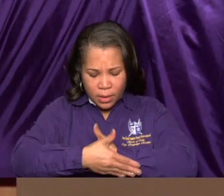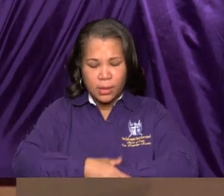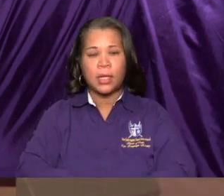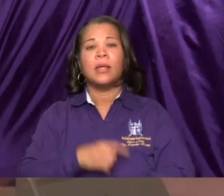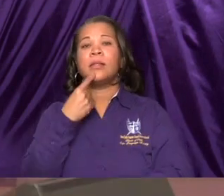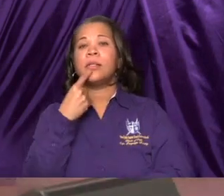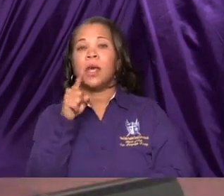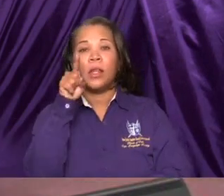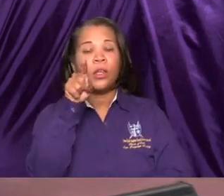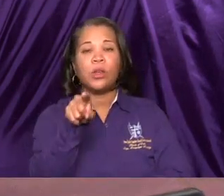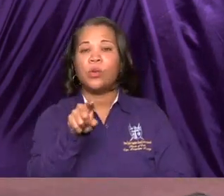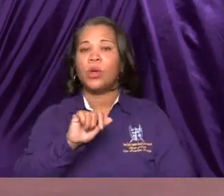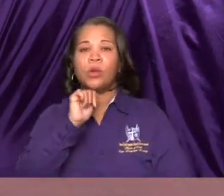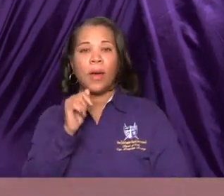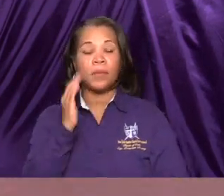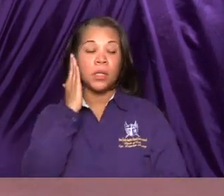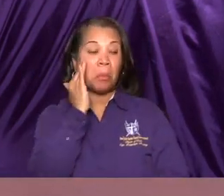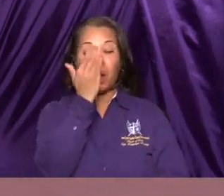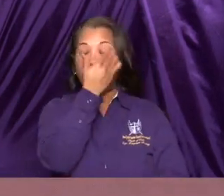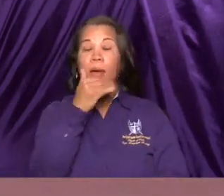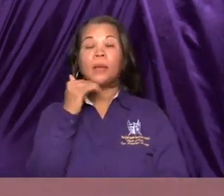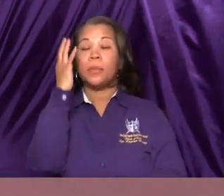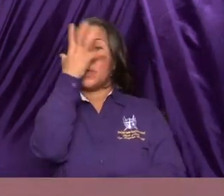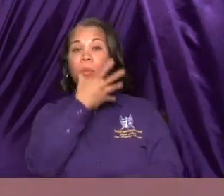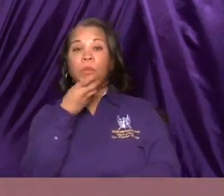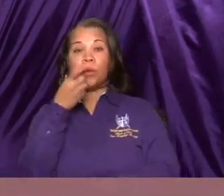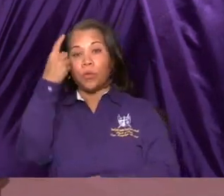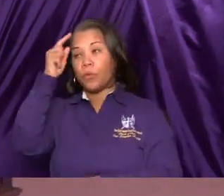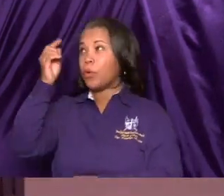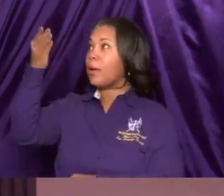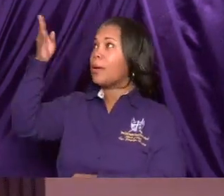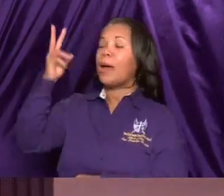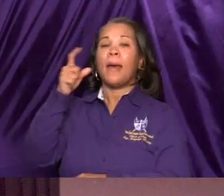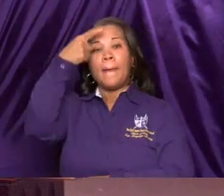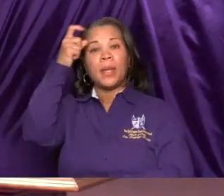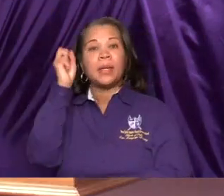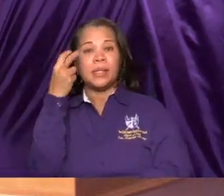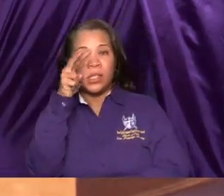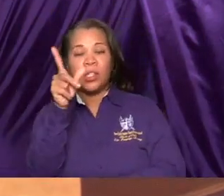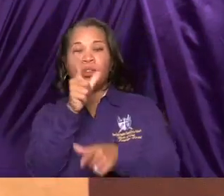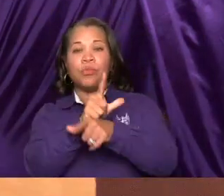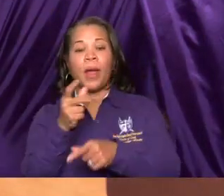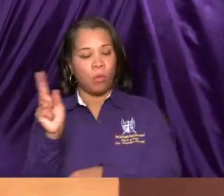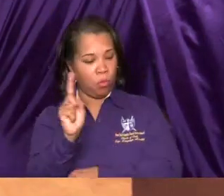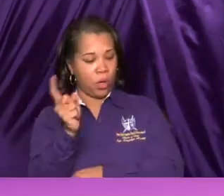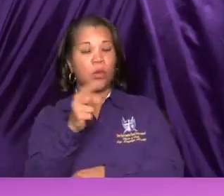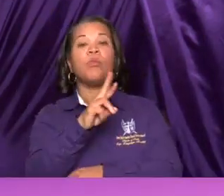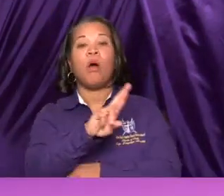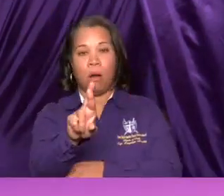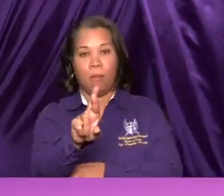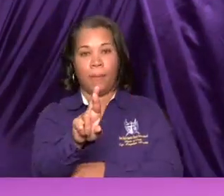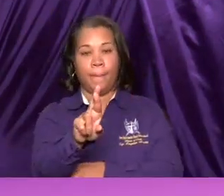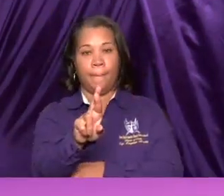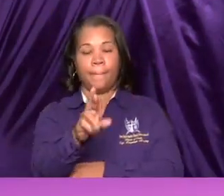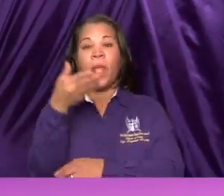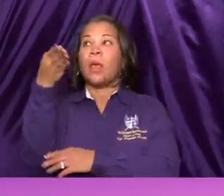I'm telling you that you don't have to put on makeup for God, because he sees you right where you are.